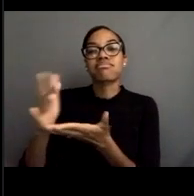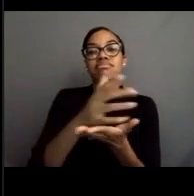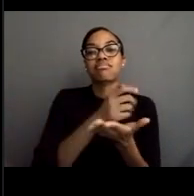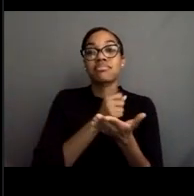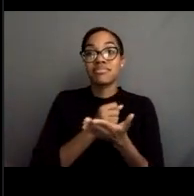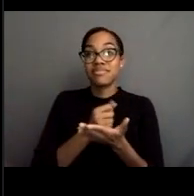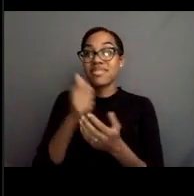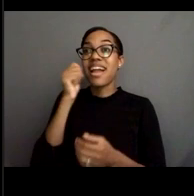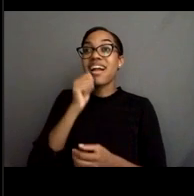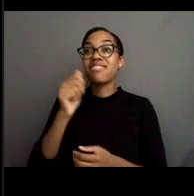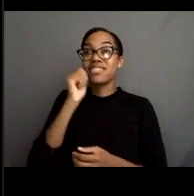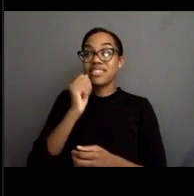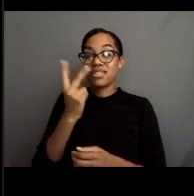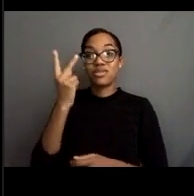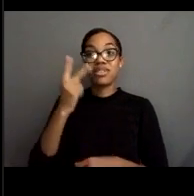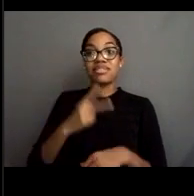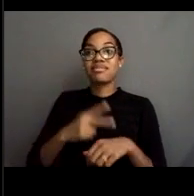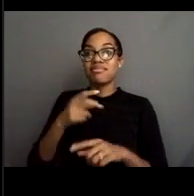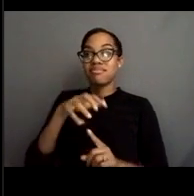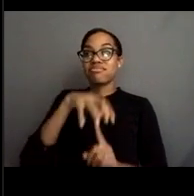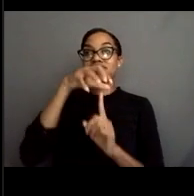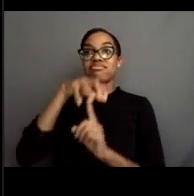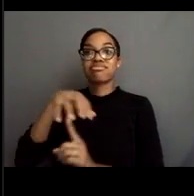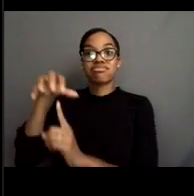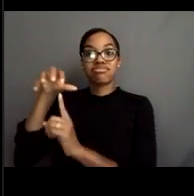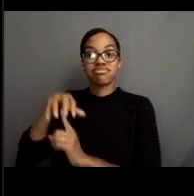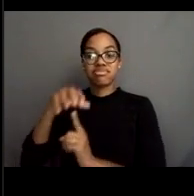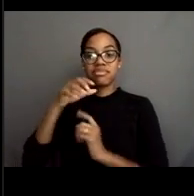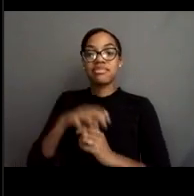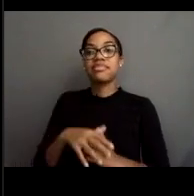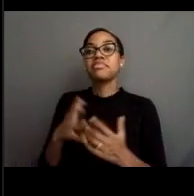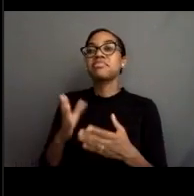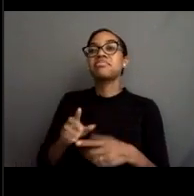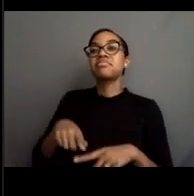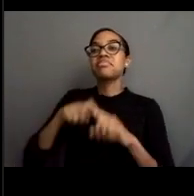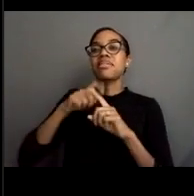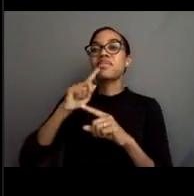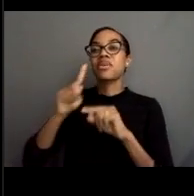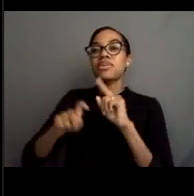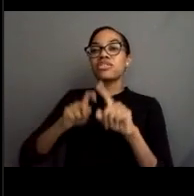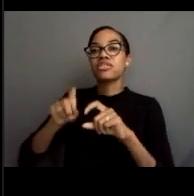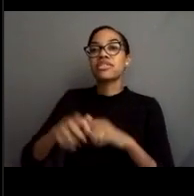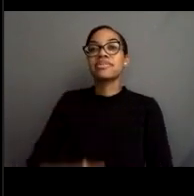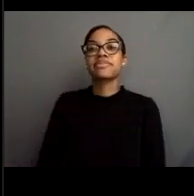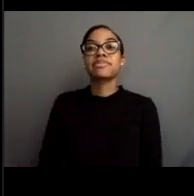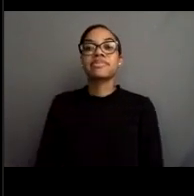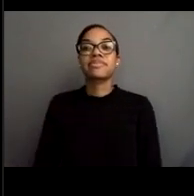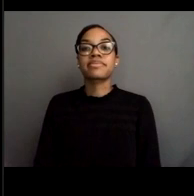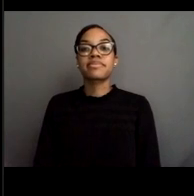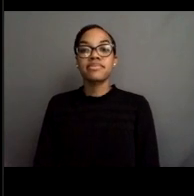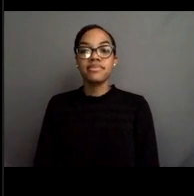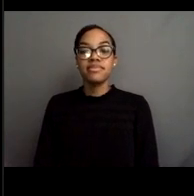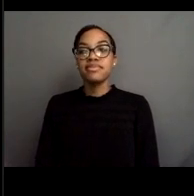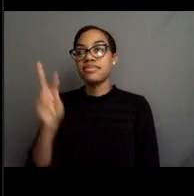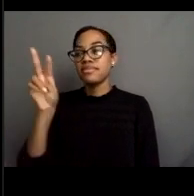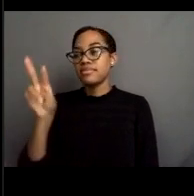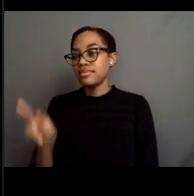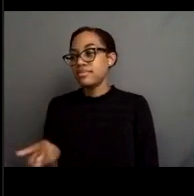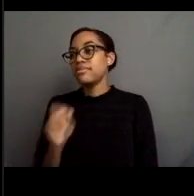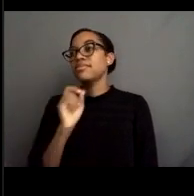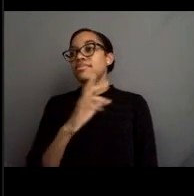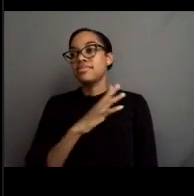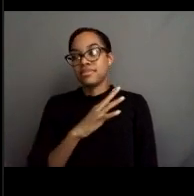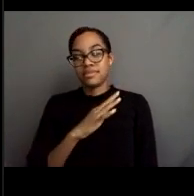day. And we'll stop there for some questions. All right. This is Nicole from the chat box. We got some